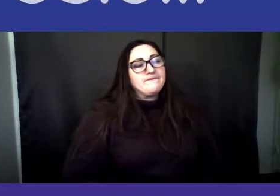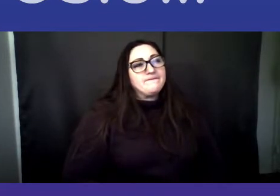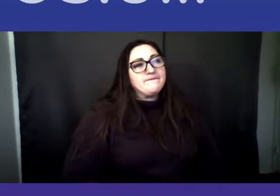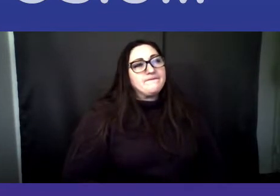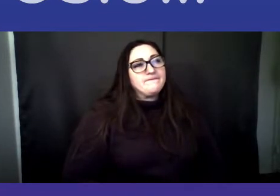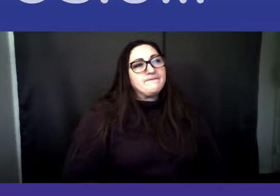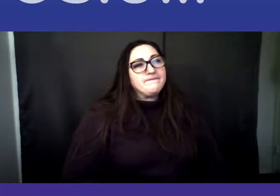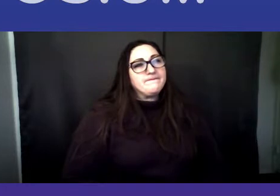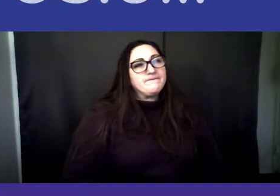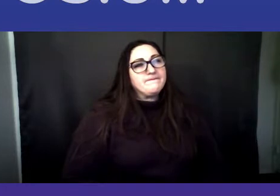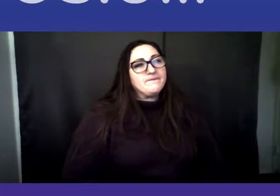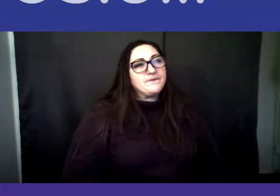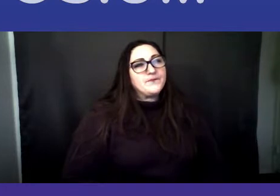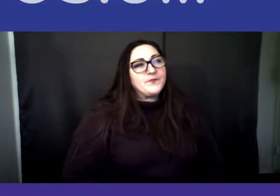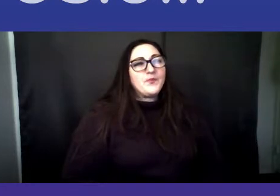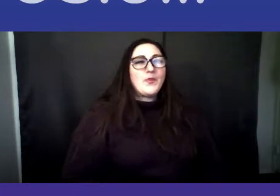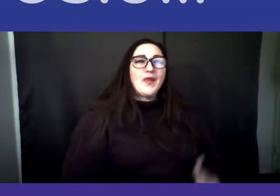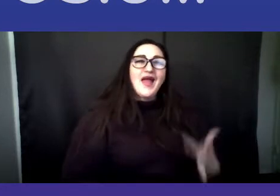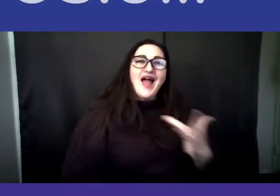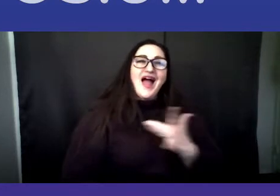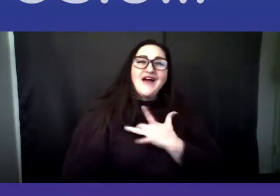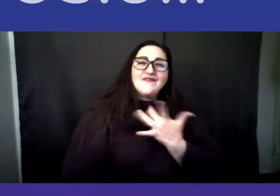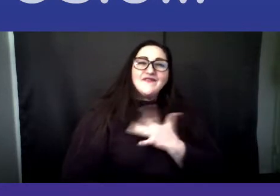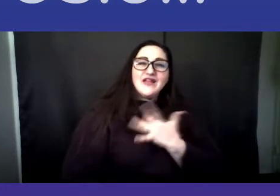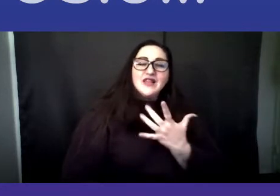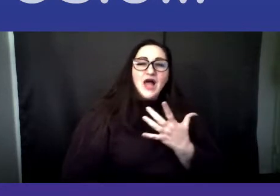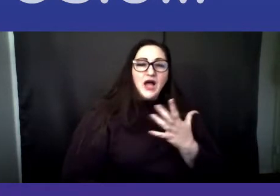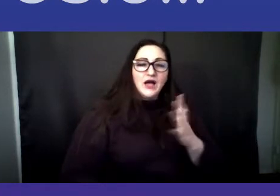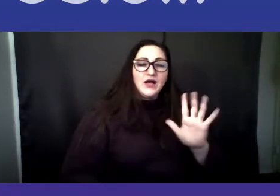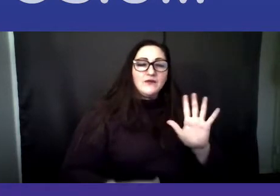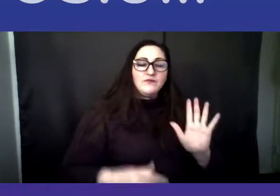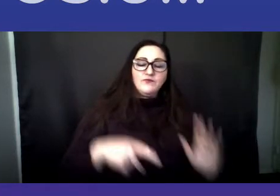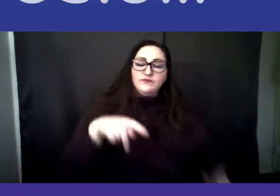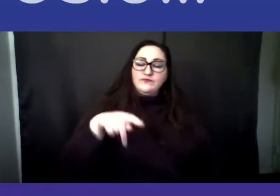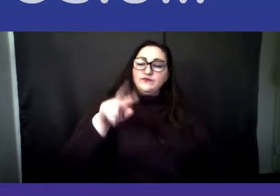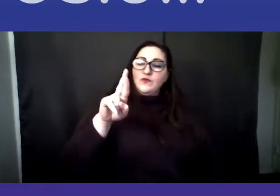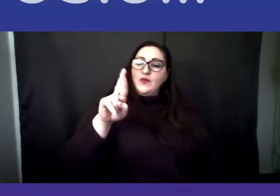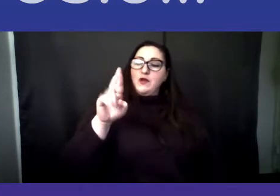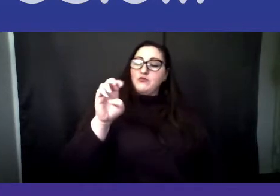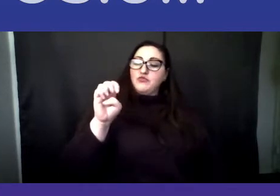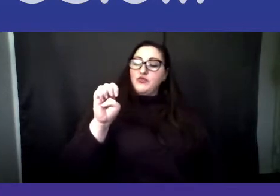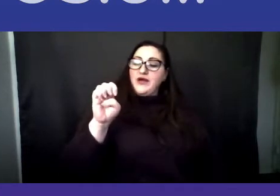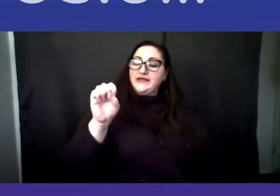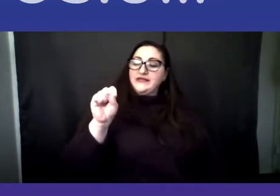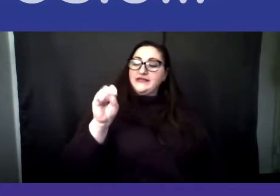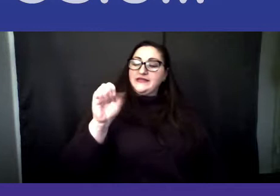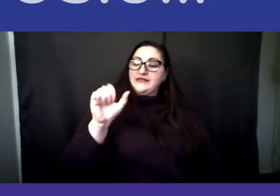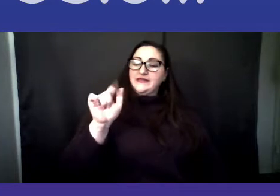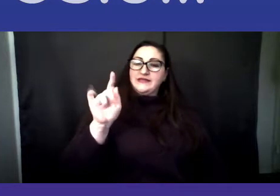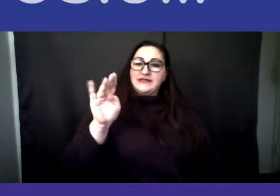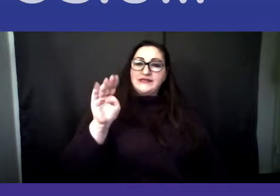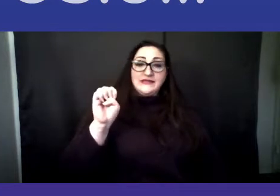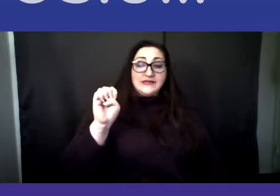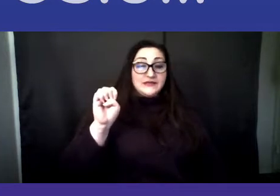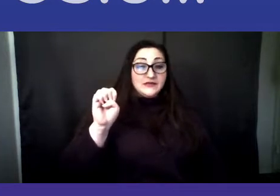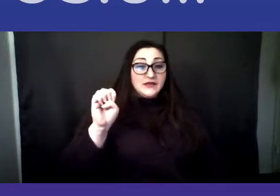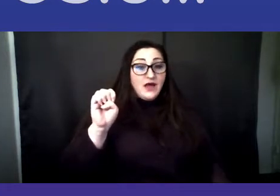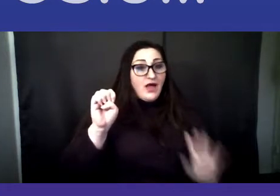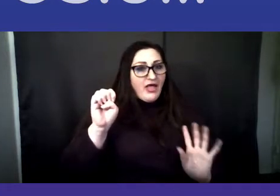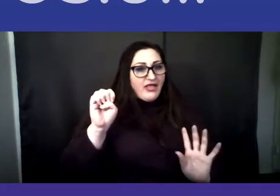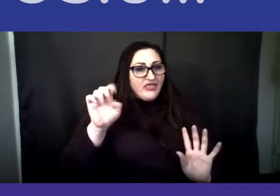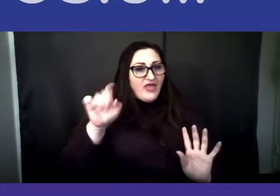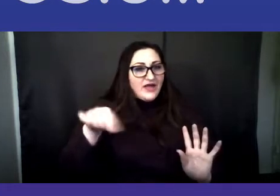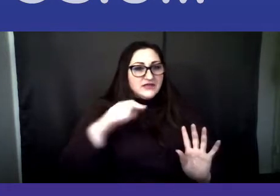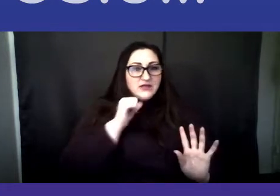this new kind of presence needs to be one that is not anymore about the individual,